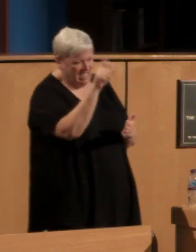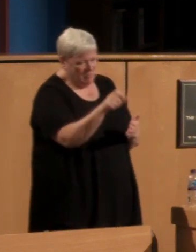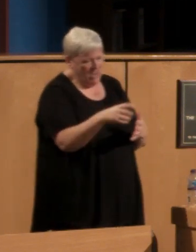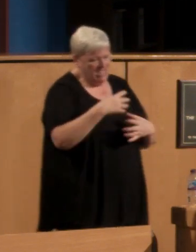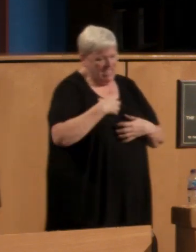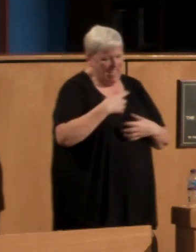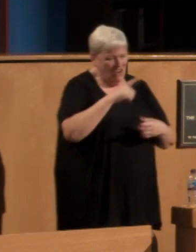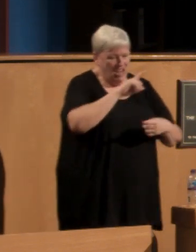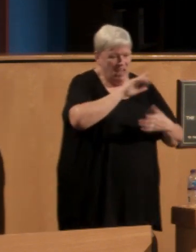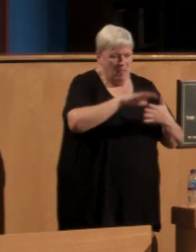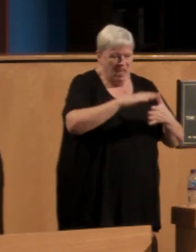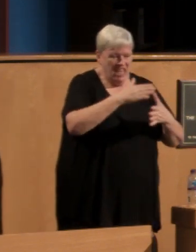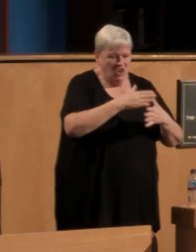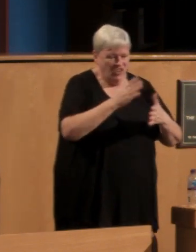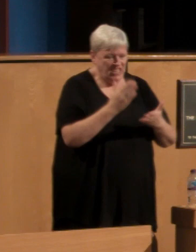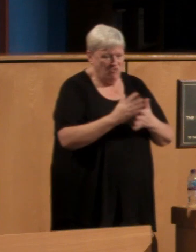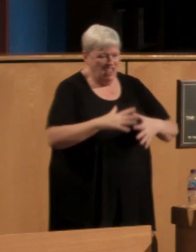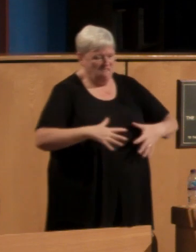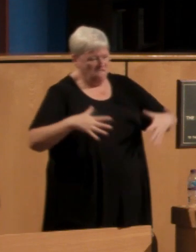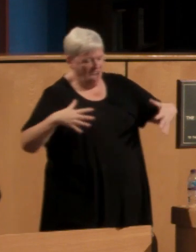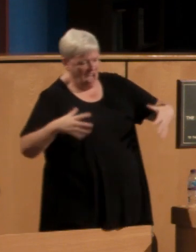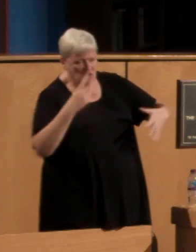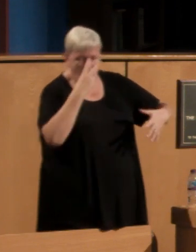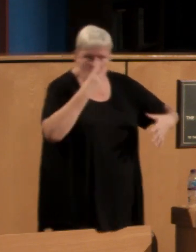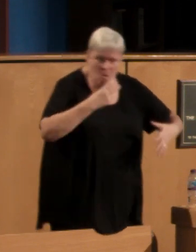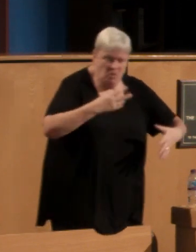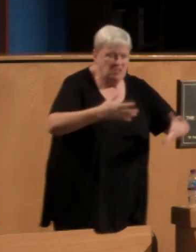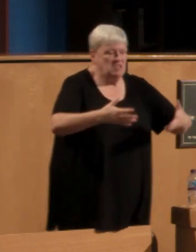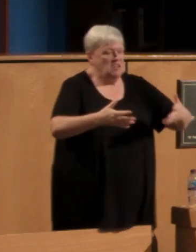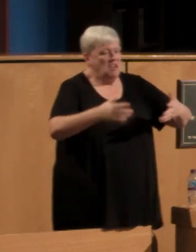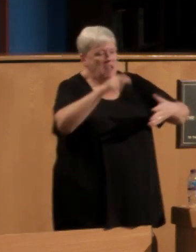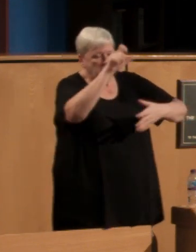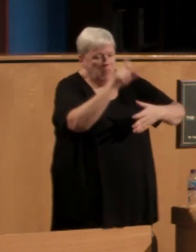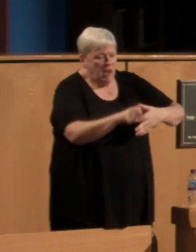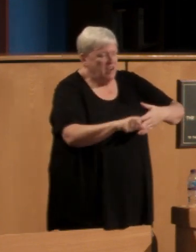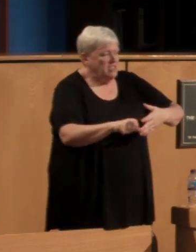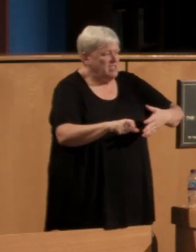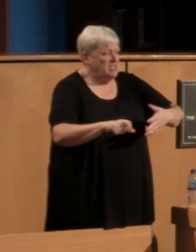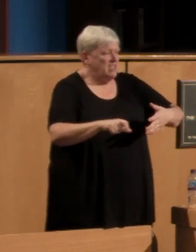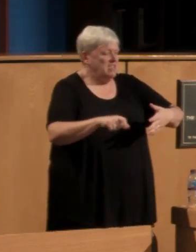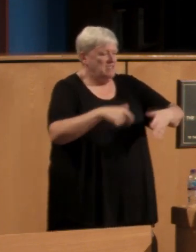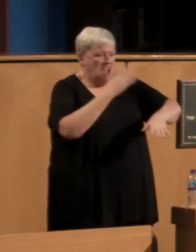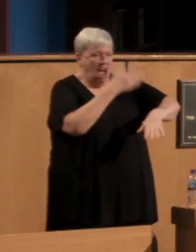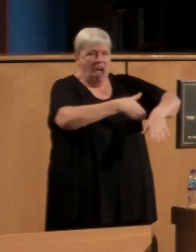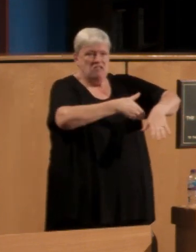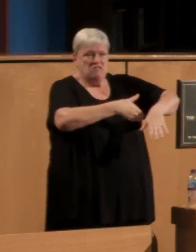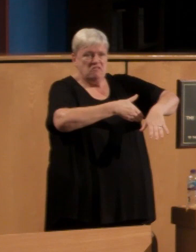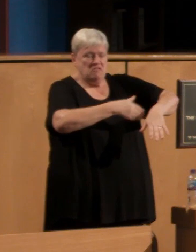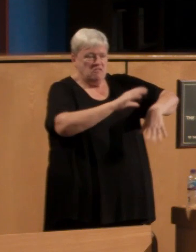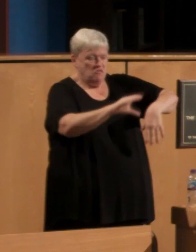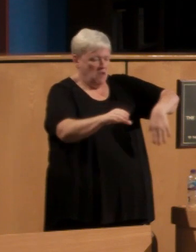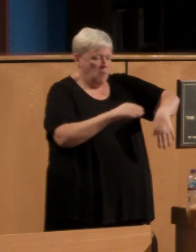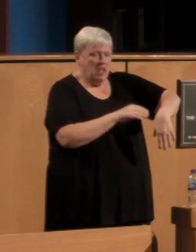scary because they're really fat, or, oh, this person lost their hand and has replaced it